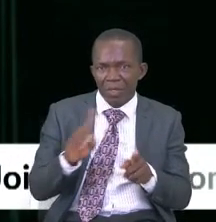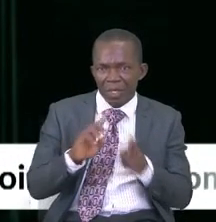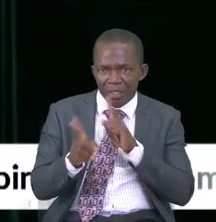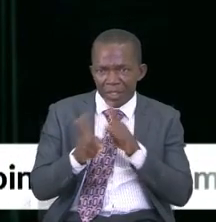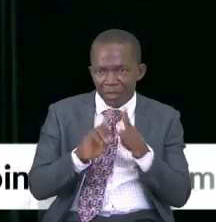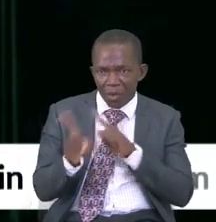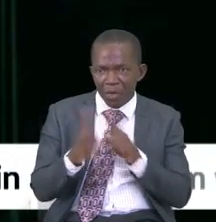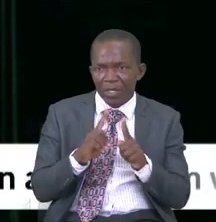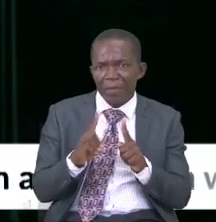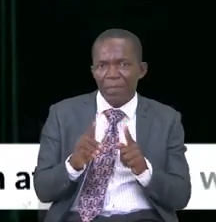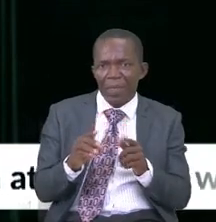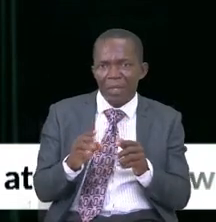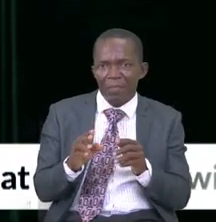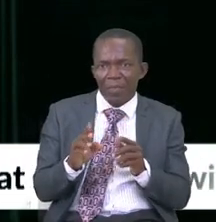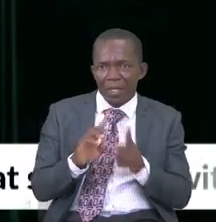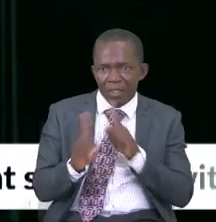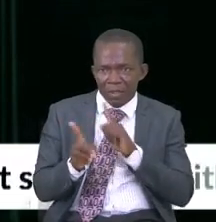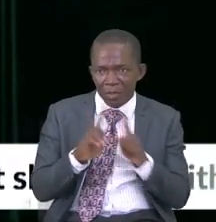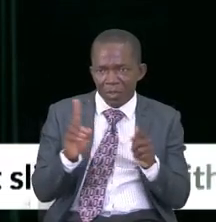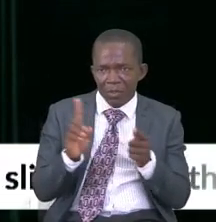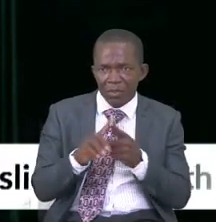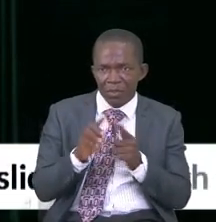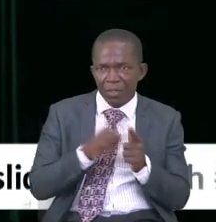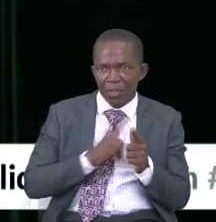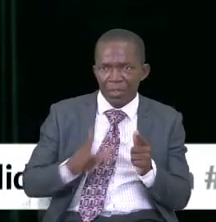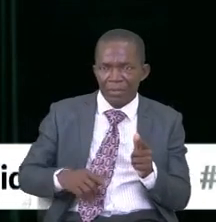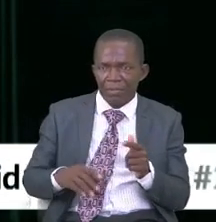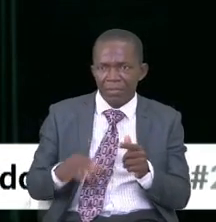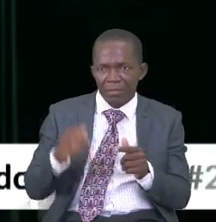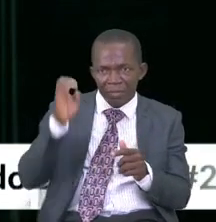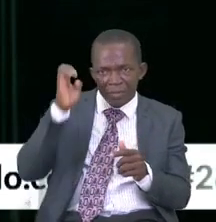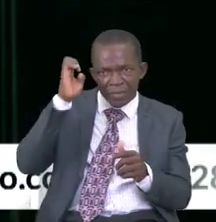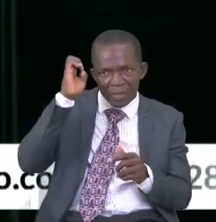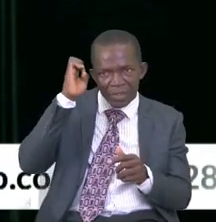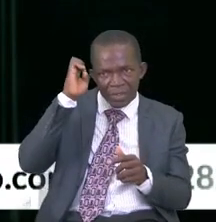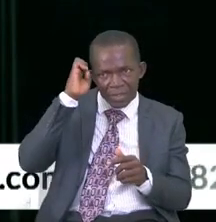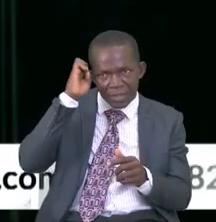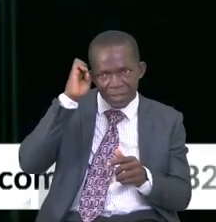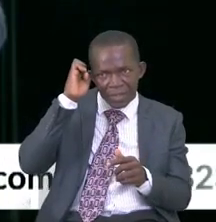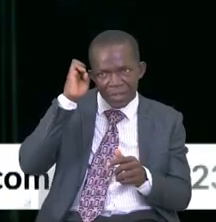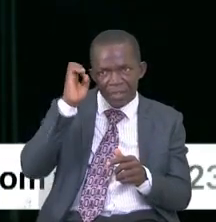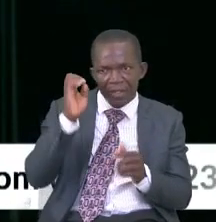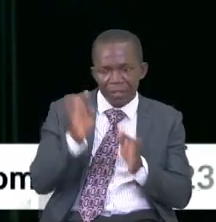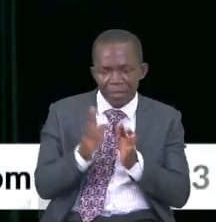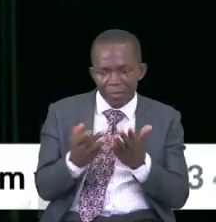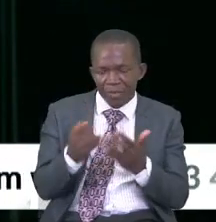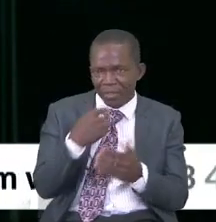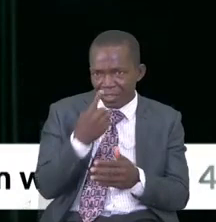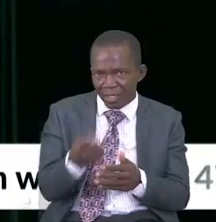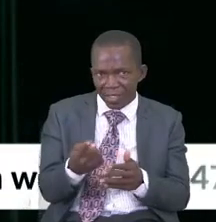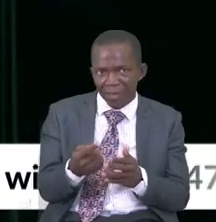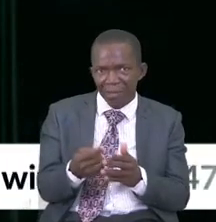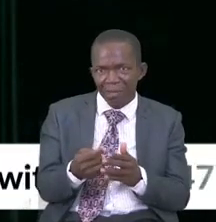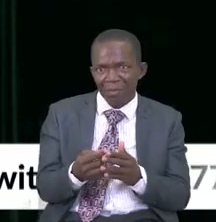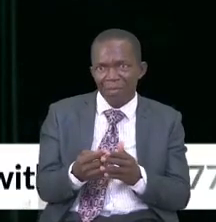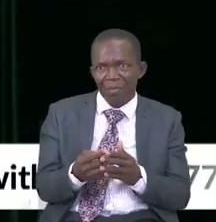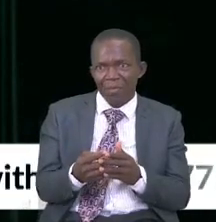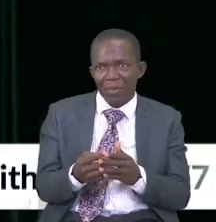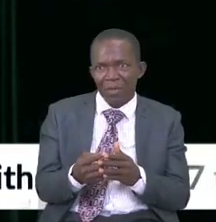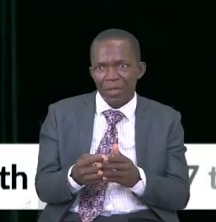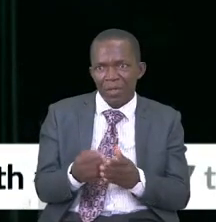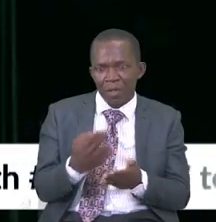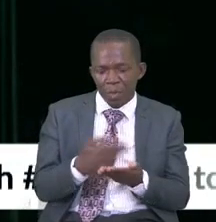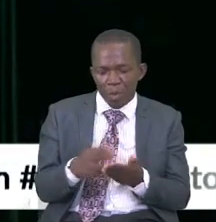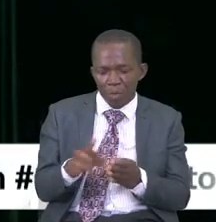As they ministered to the Lord and fasted. The Bible says, the Holy